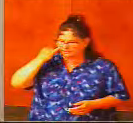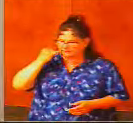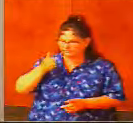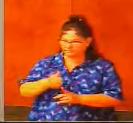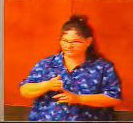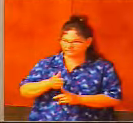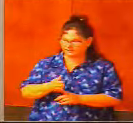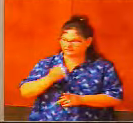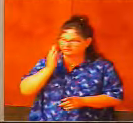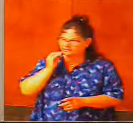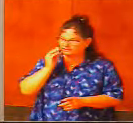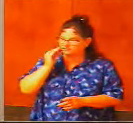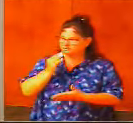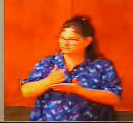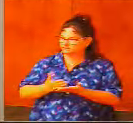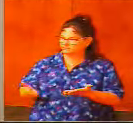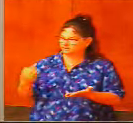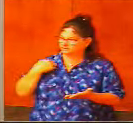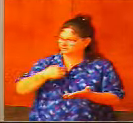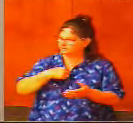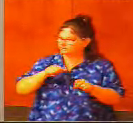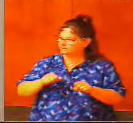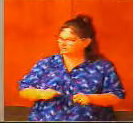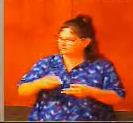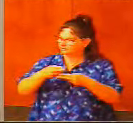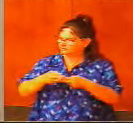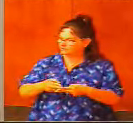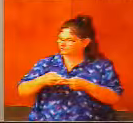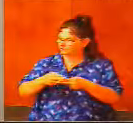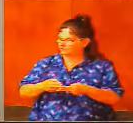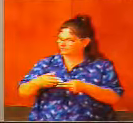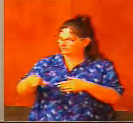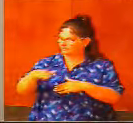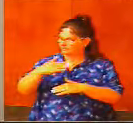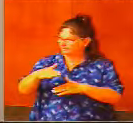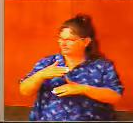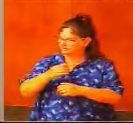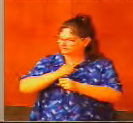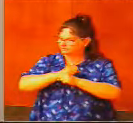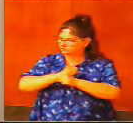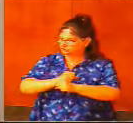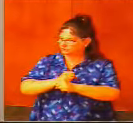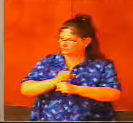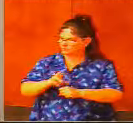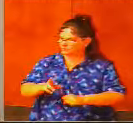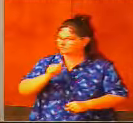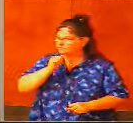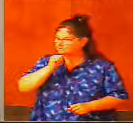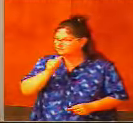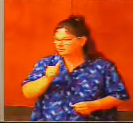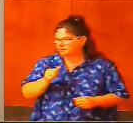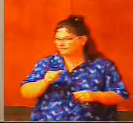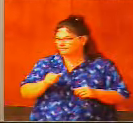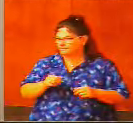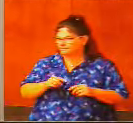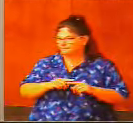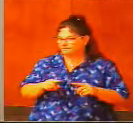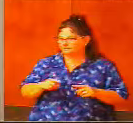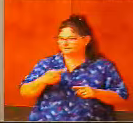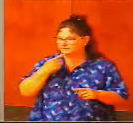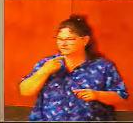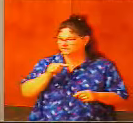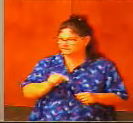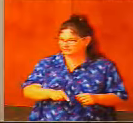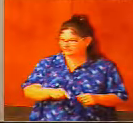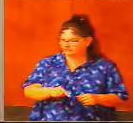was experiencing something that we could call maximum security or not. We are also told that he